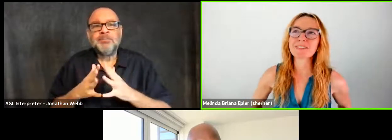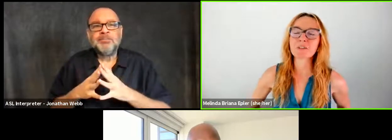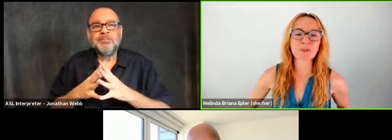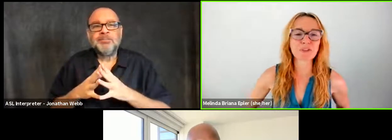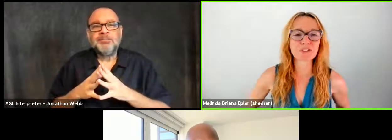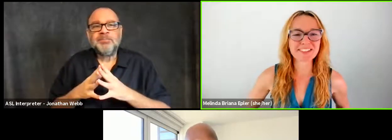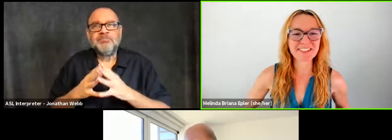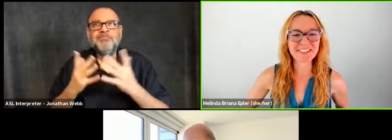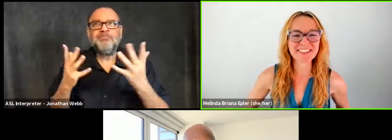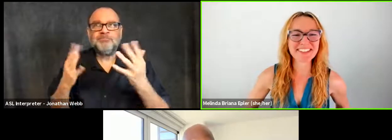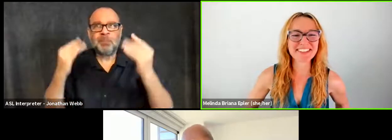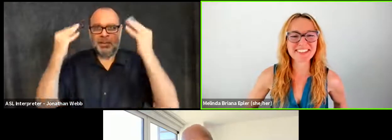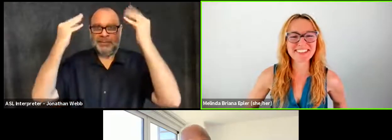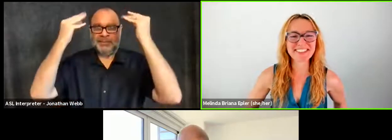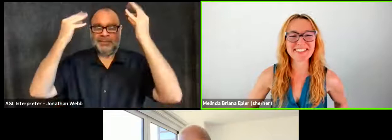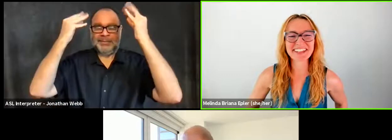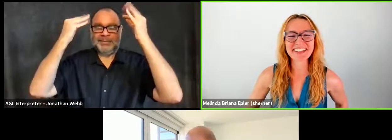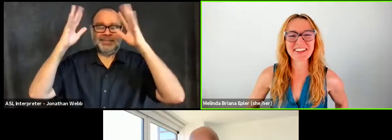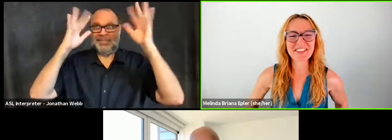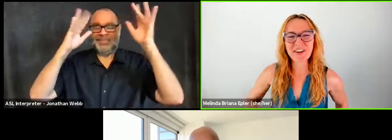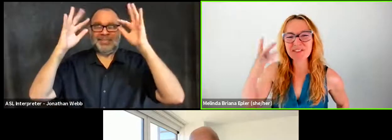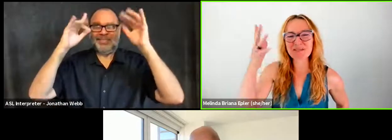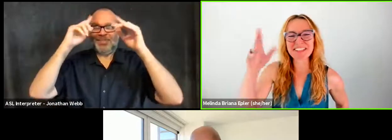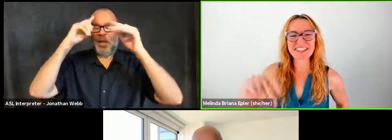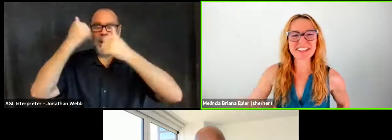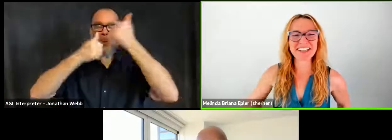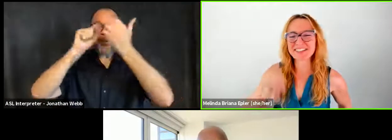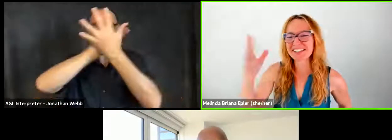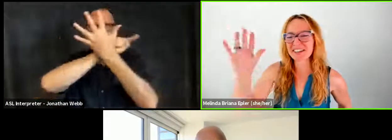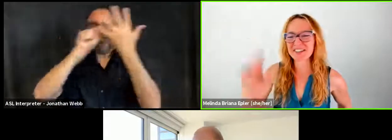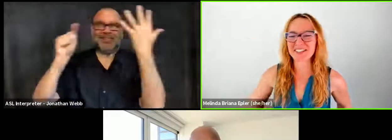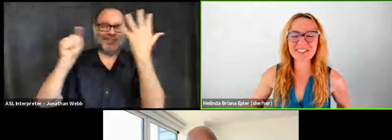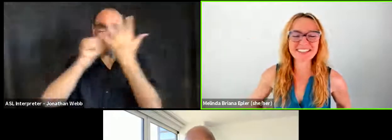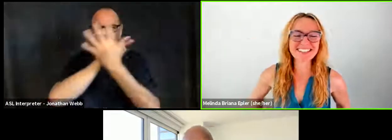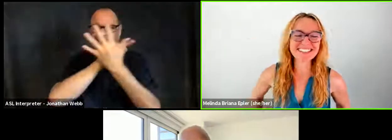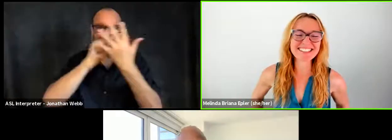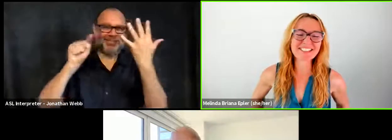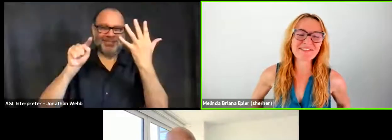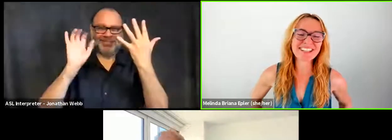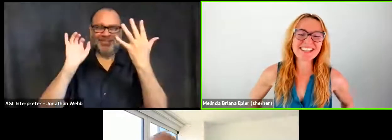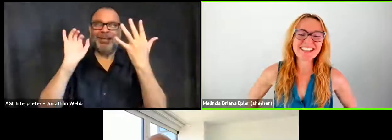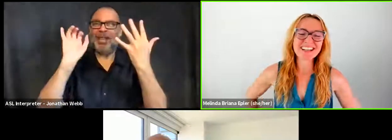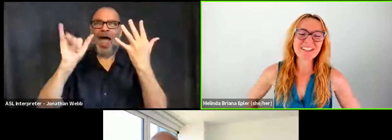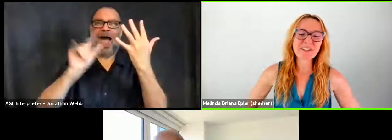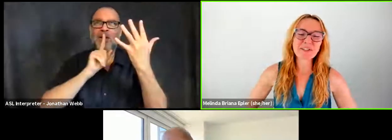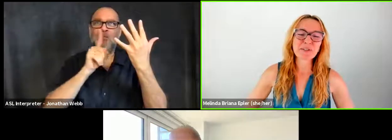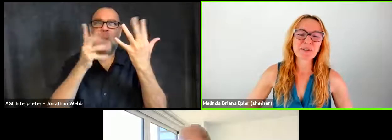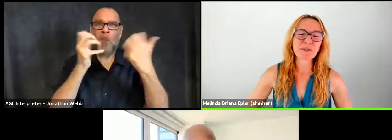maybe here's a question. Sorry, I'm kind of all over the place in my head. We can talk about so many things.